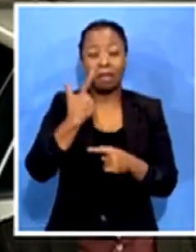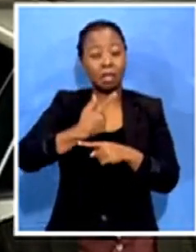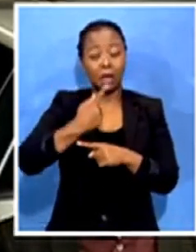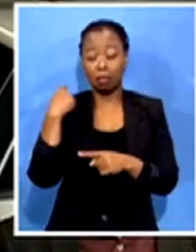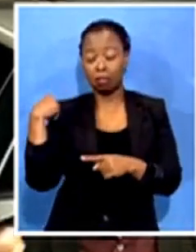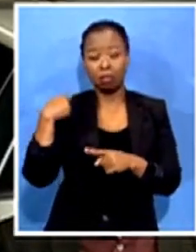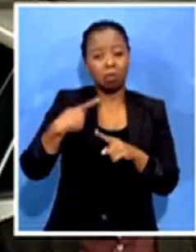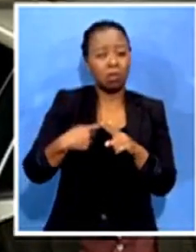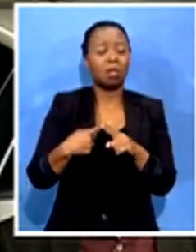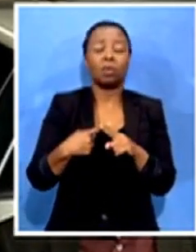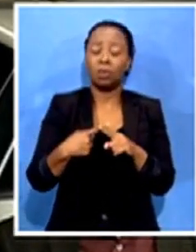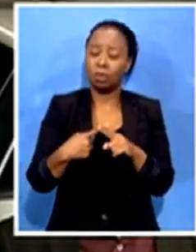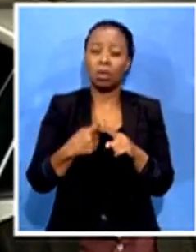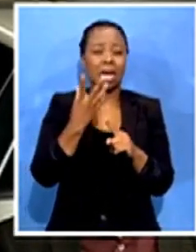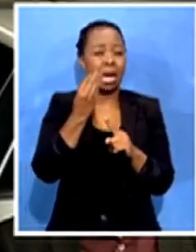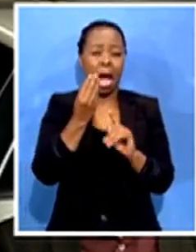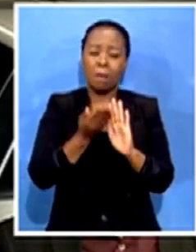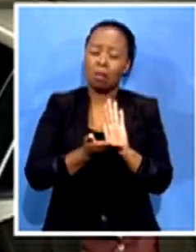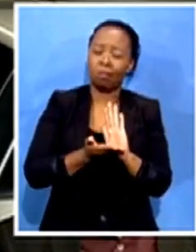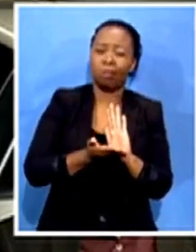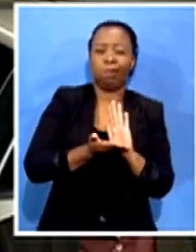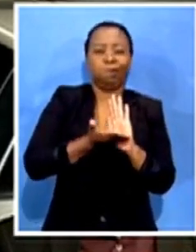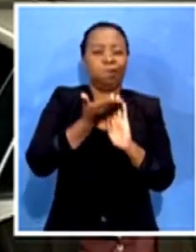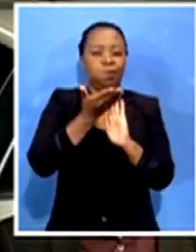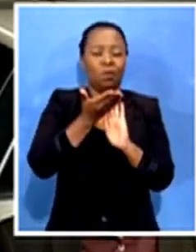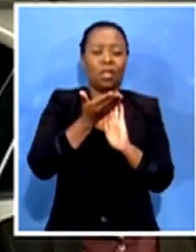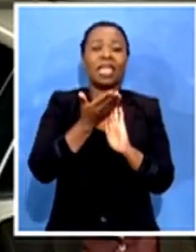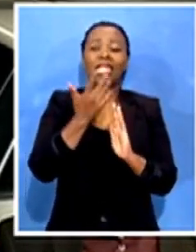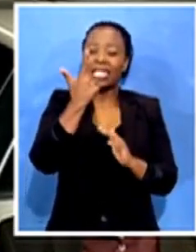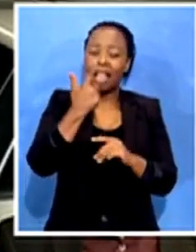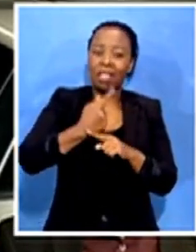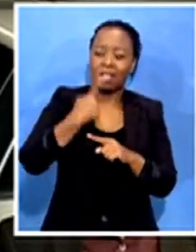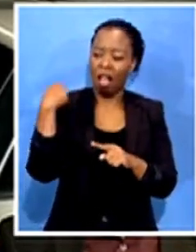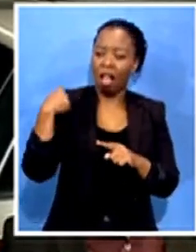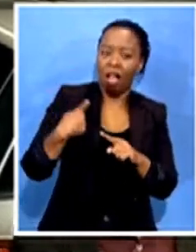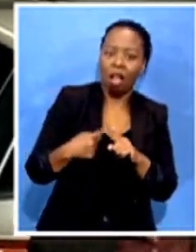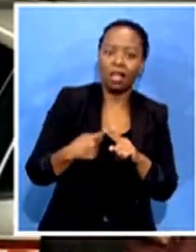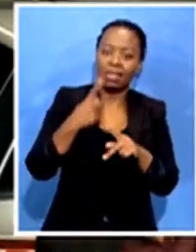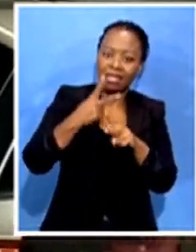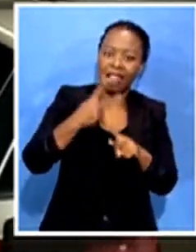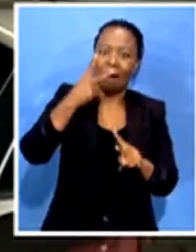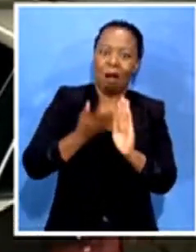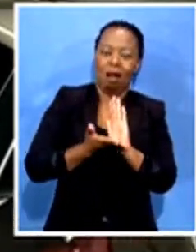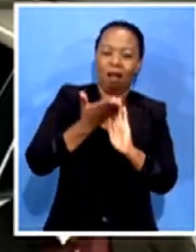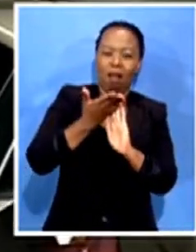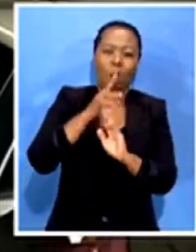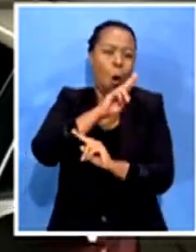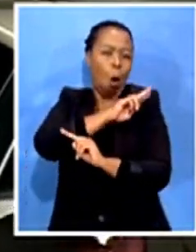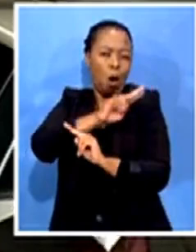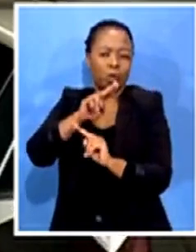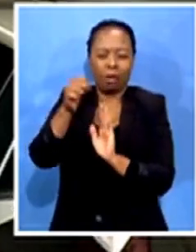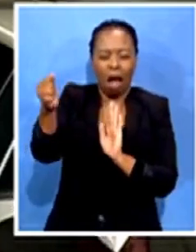been increasing in the last 7 days, doubling. Hospital admissions, with regard to